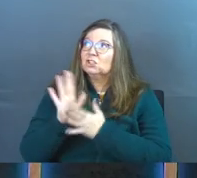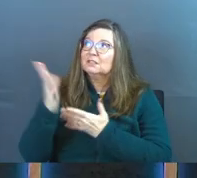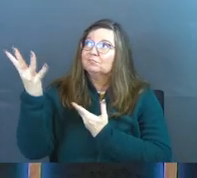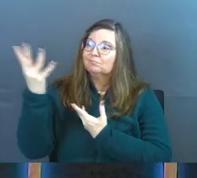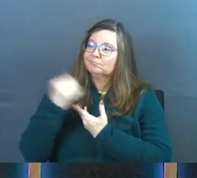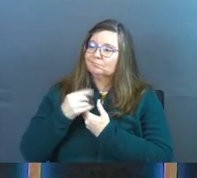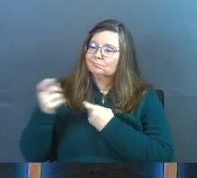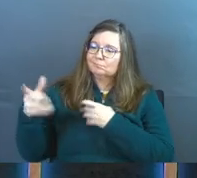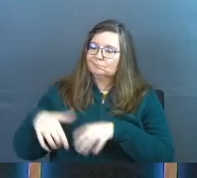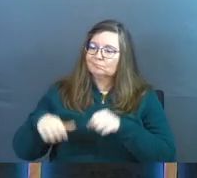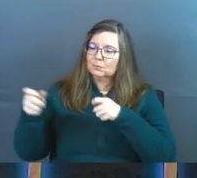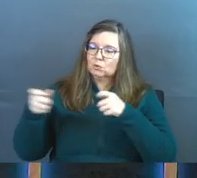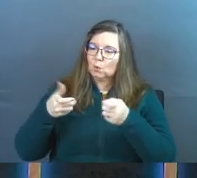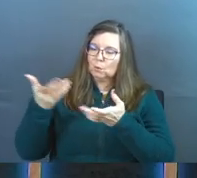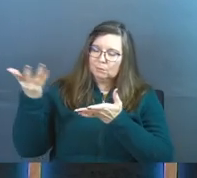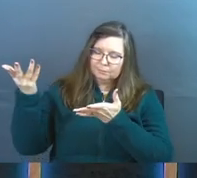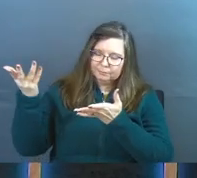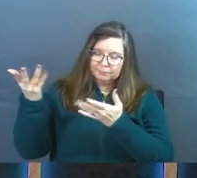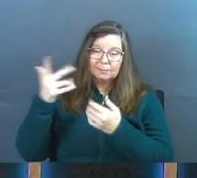control.